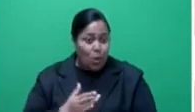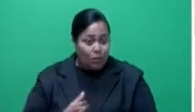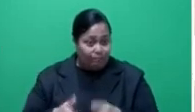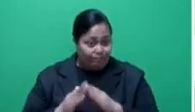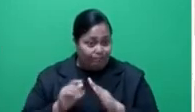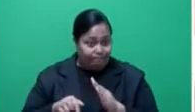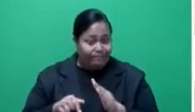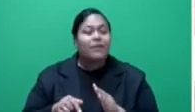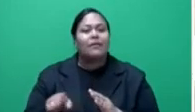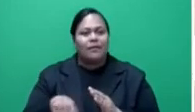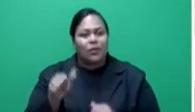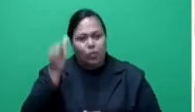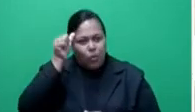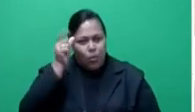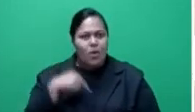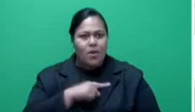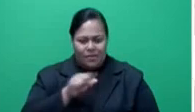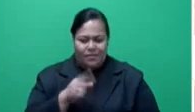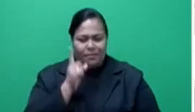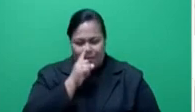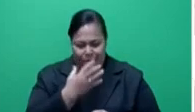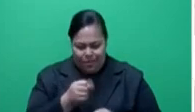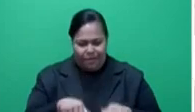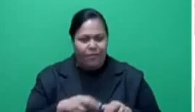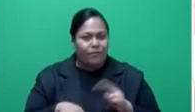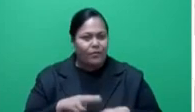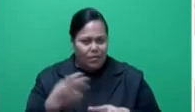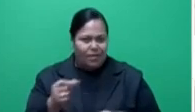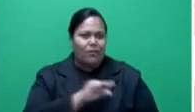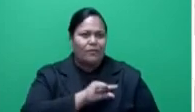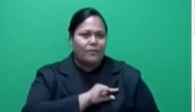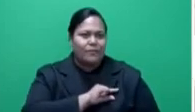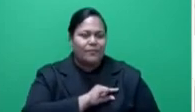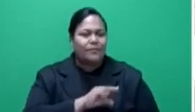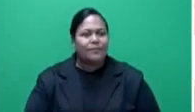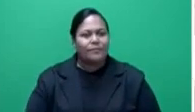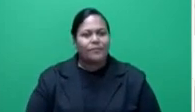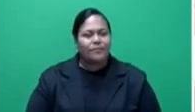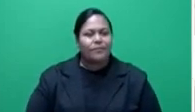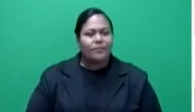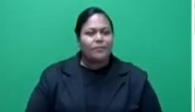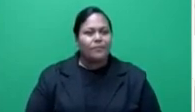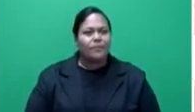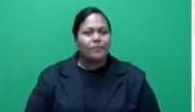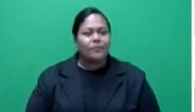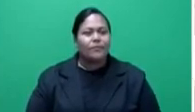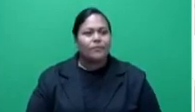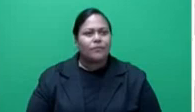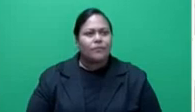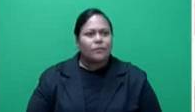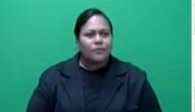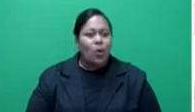BPO sector. So the BPO people are telling us, you don't have any courses available at any of the universities where you